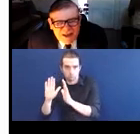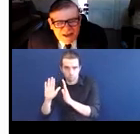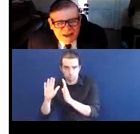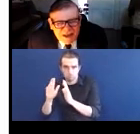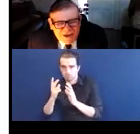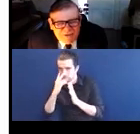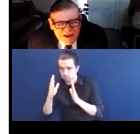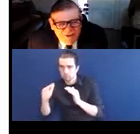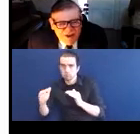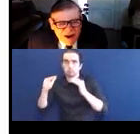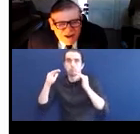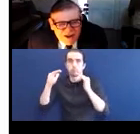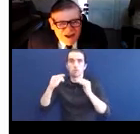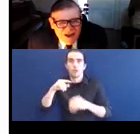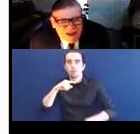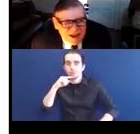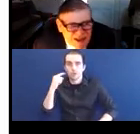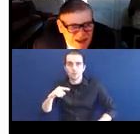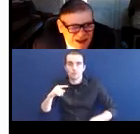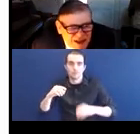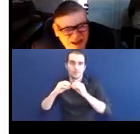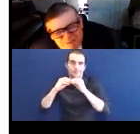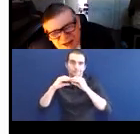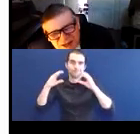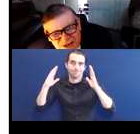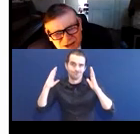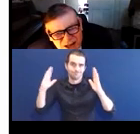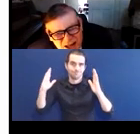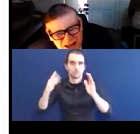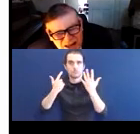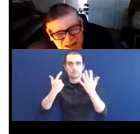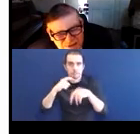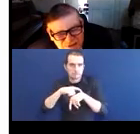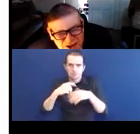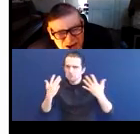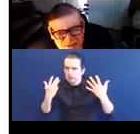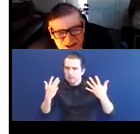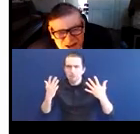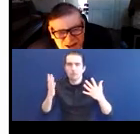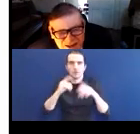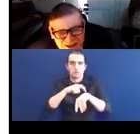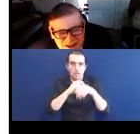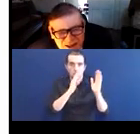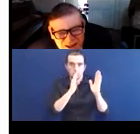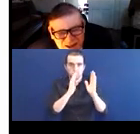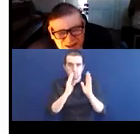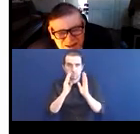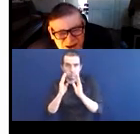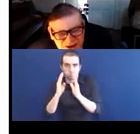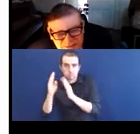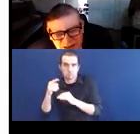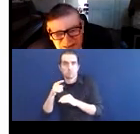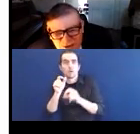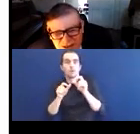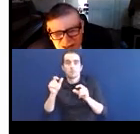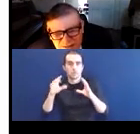Germany, 62 million France, 66 million the UK, 59 million Italy, and so